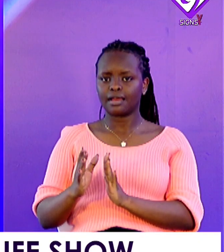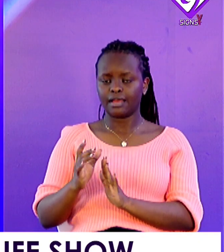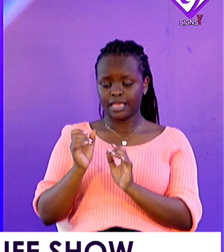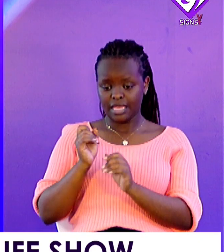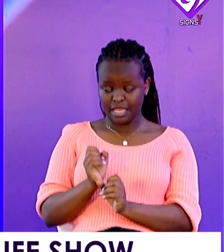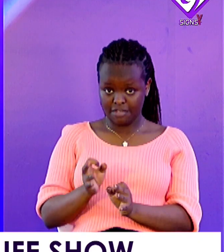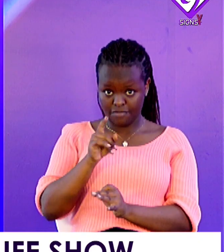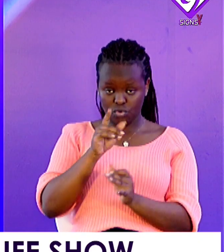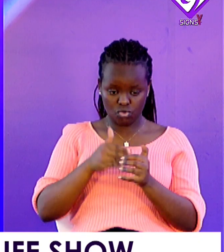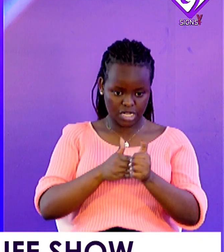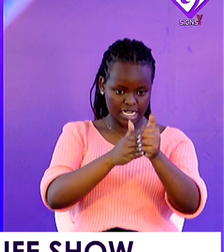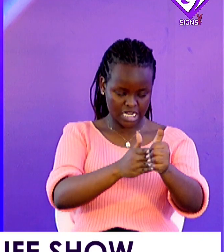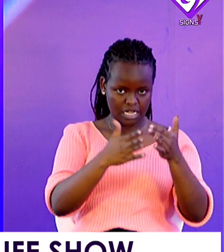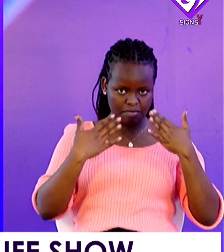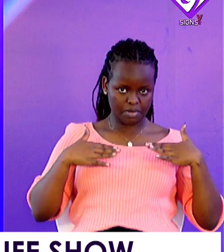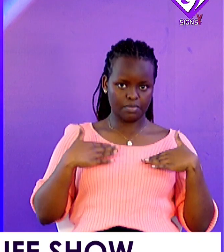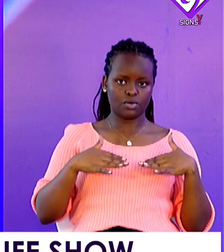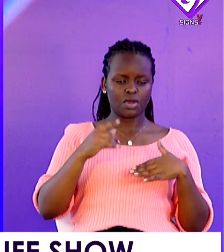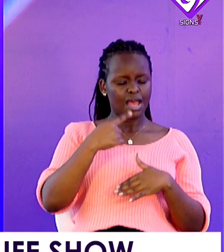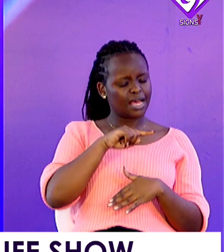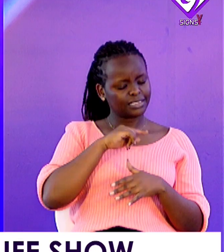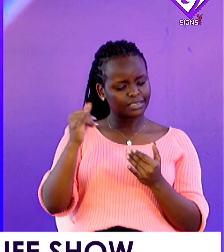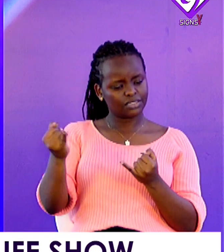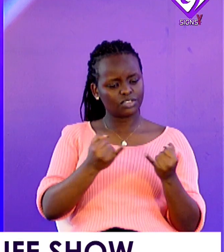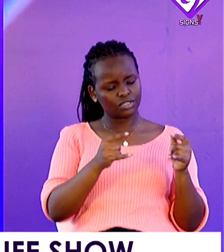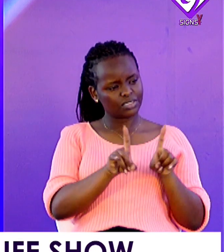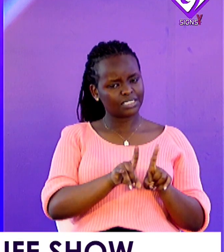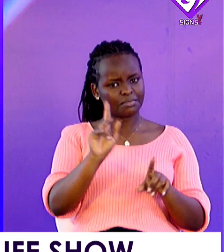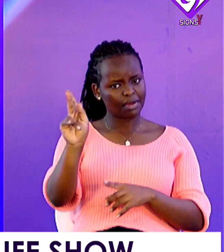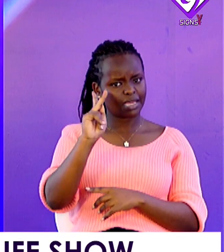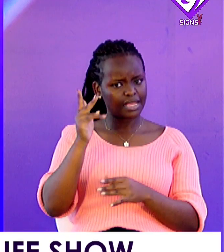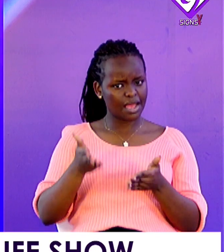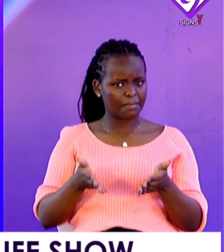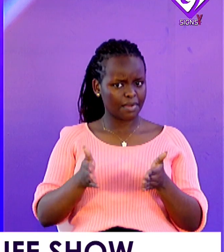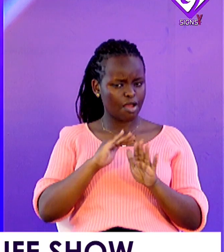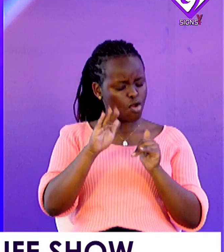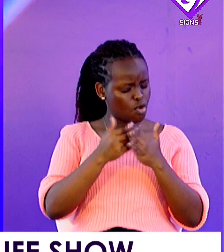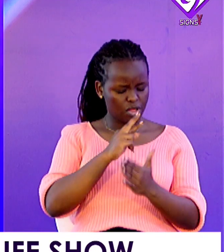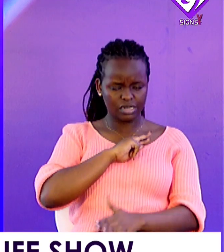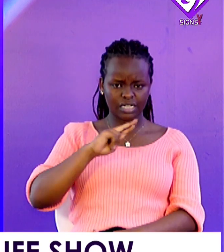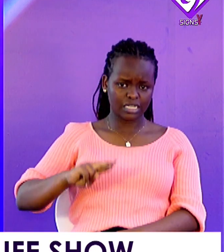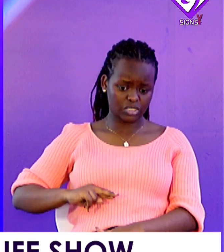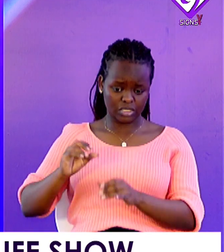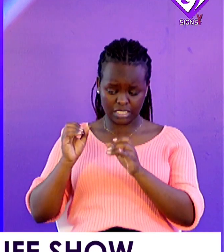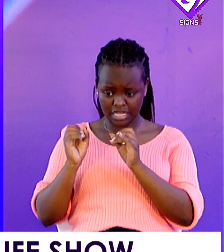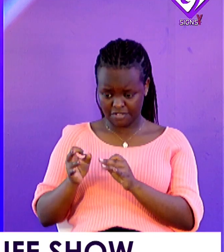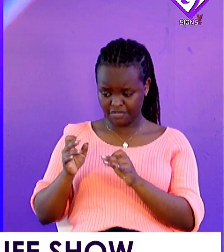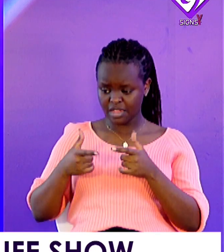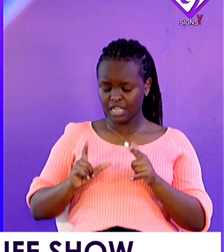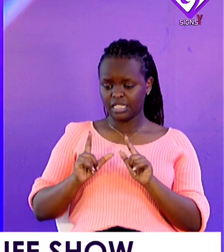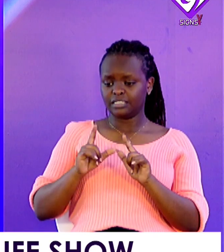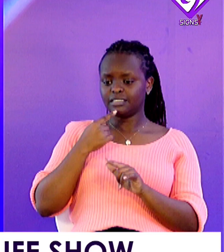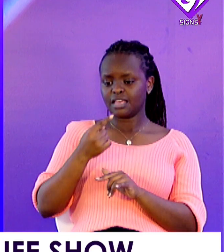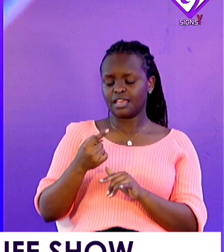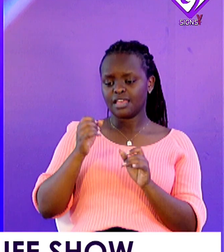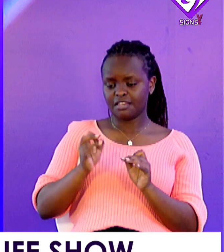a congregation of people. Should we introduce the same in Kenya for all religions? That, let's say, if